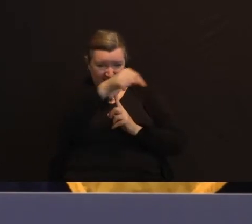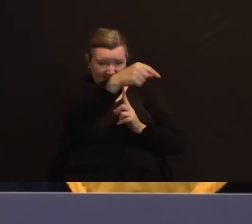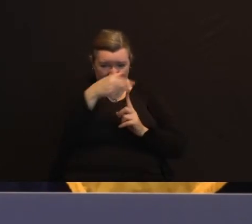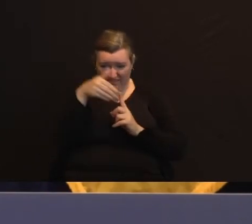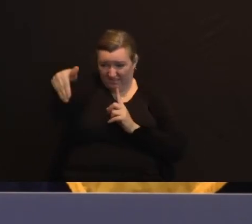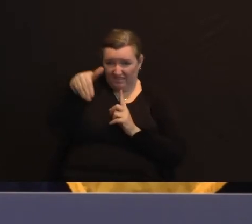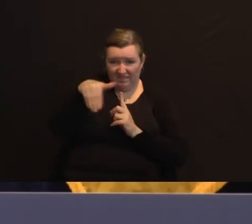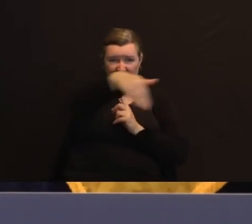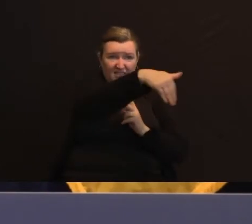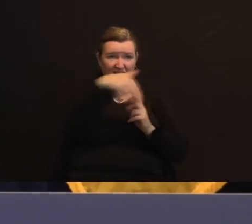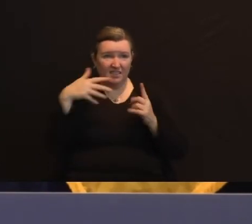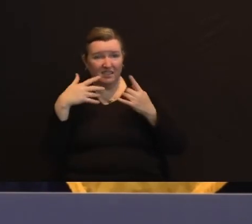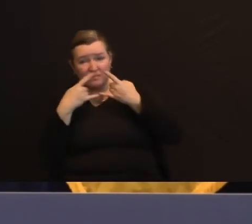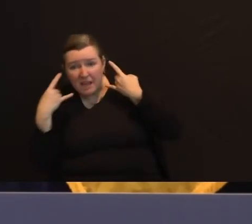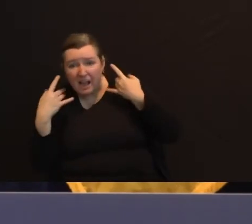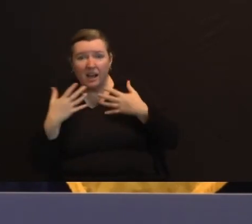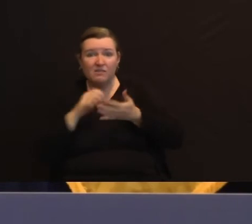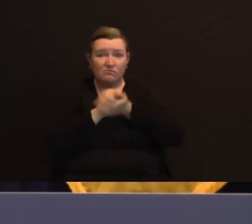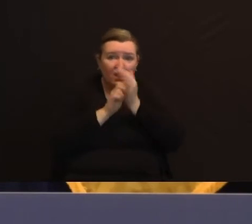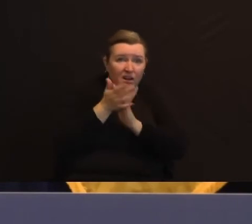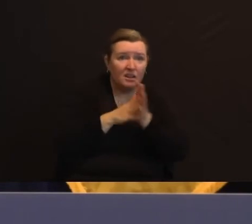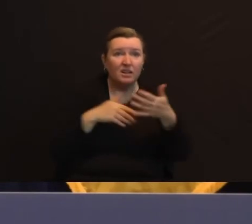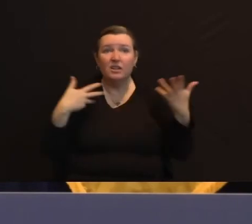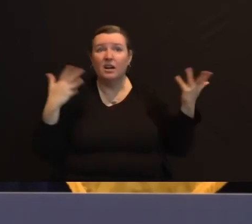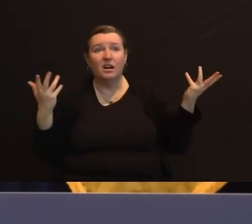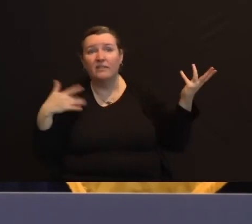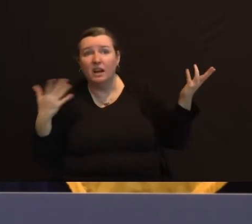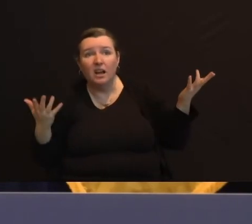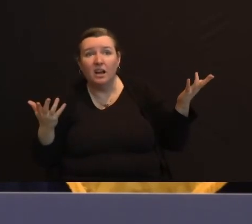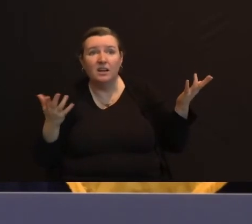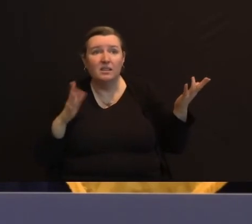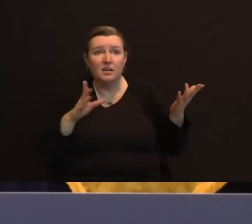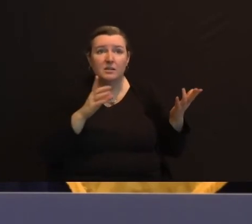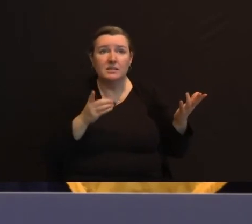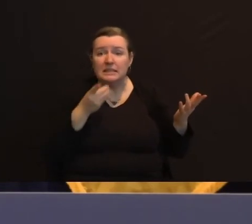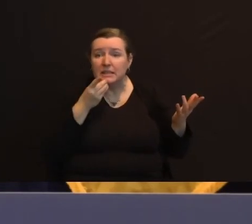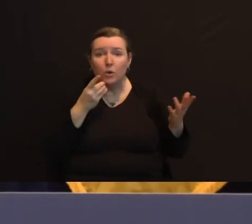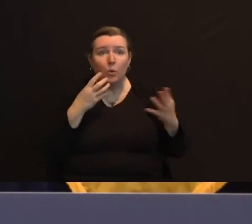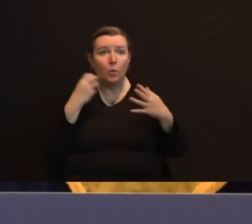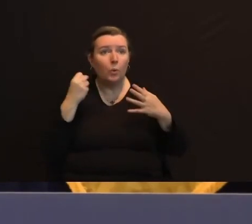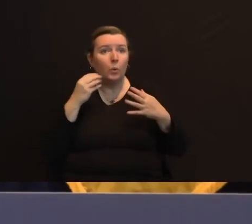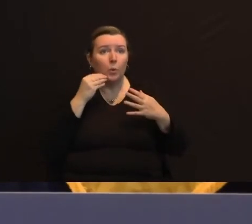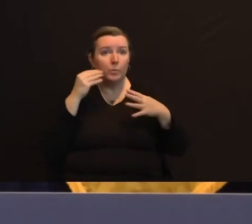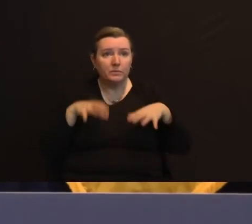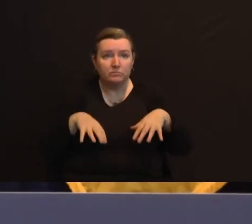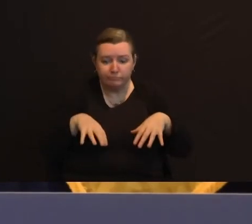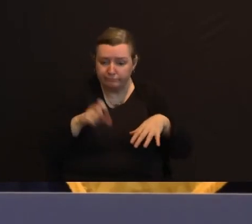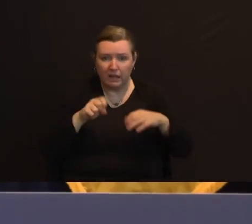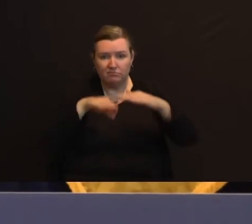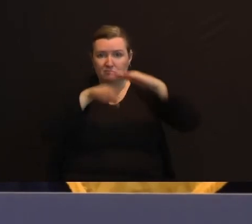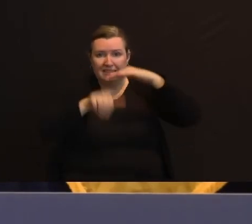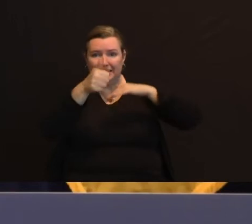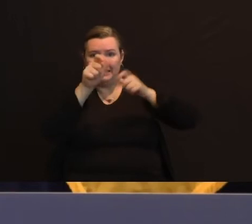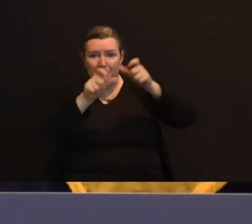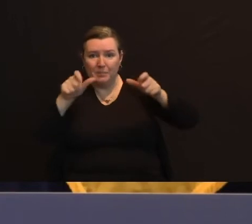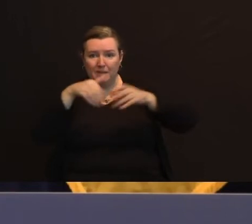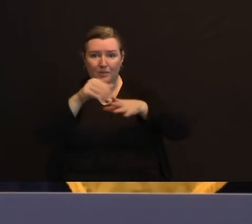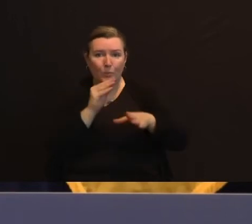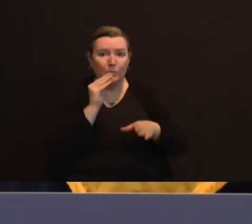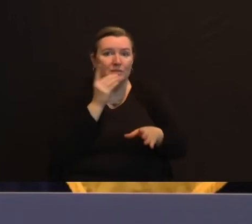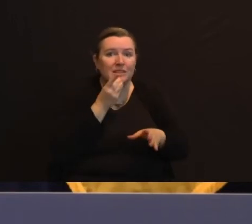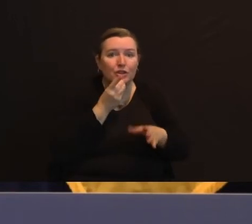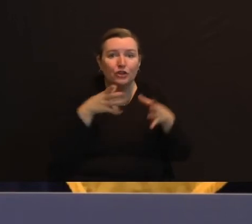have your dinner at home, make sure it's single digits. All of that stinks, but unfortunately, that's the reality we're in. And I